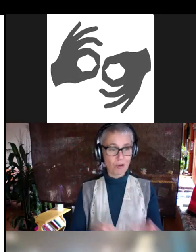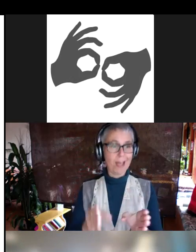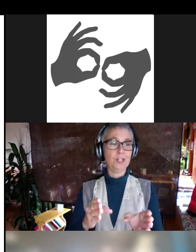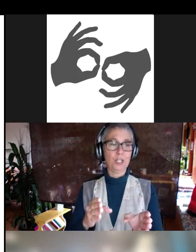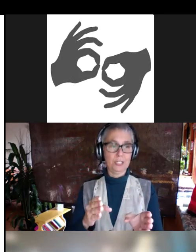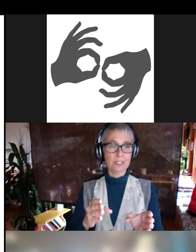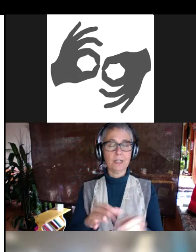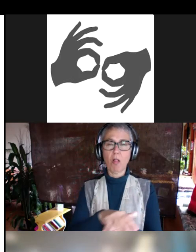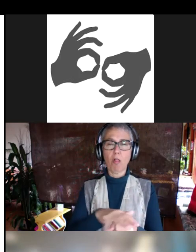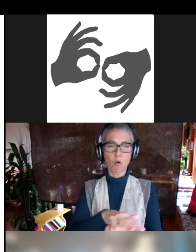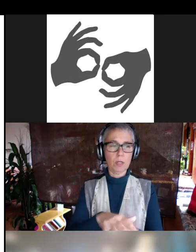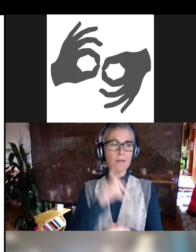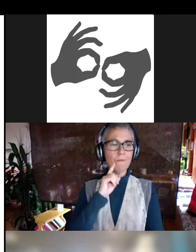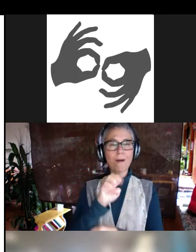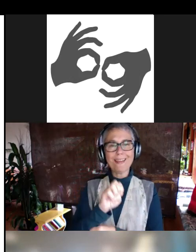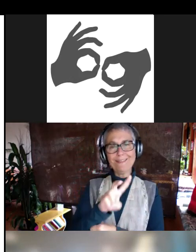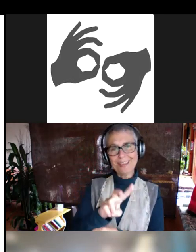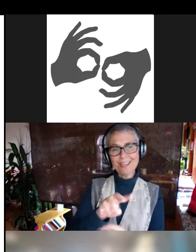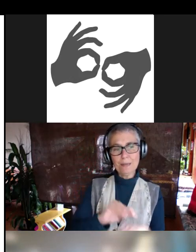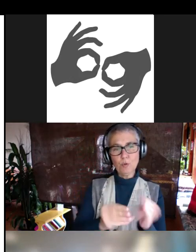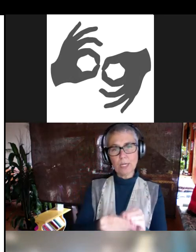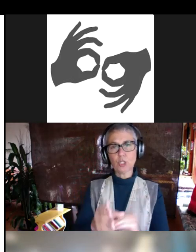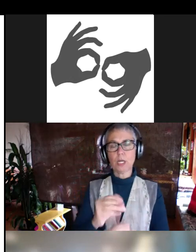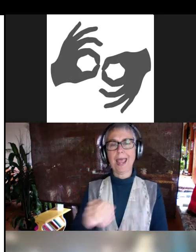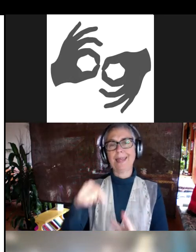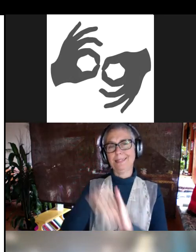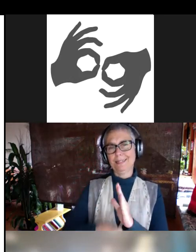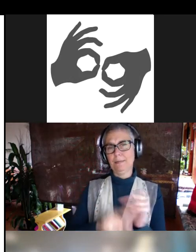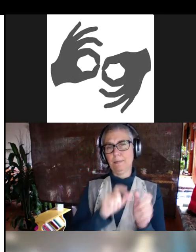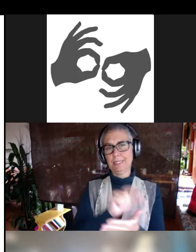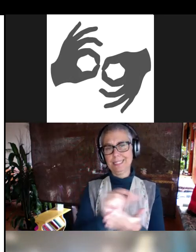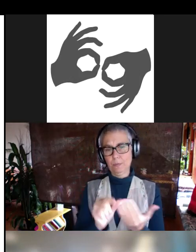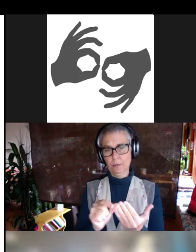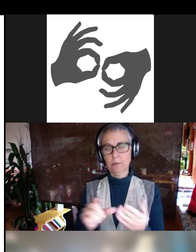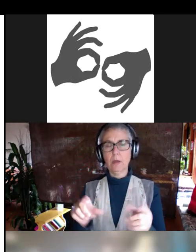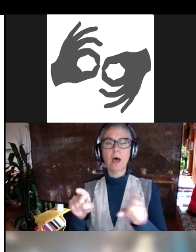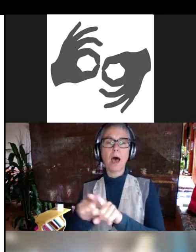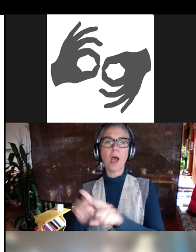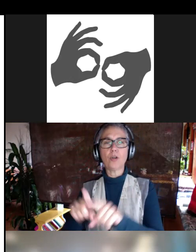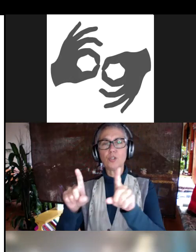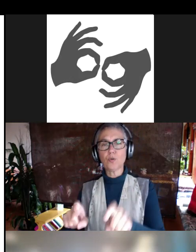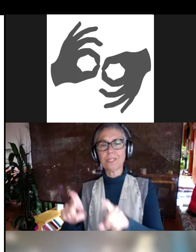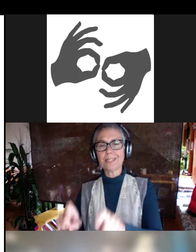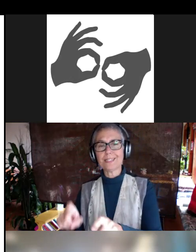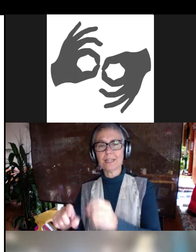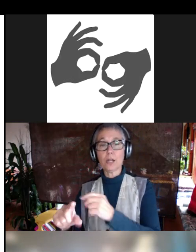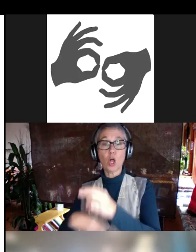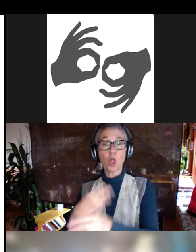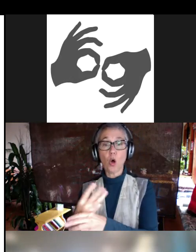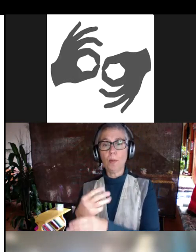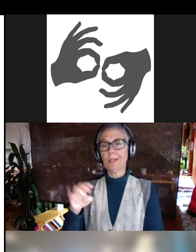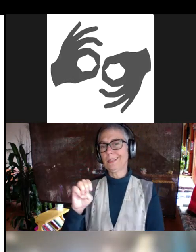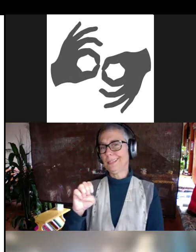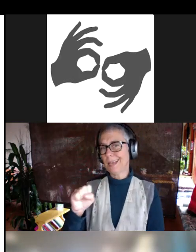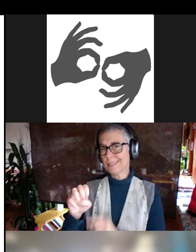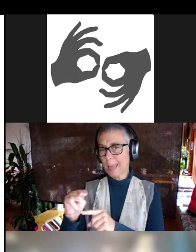were EV mutation and deep sequence. And a number of strategies from the global side, anything from ESM,